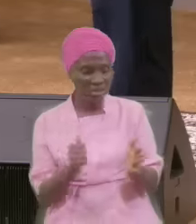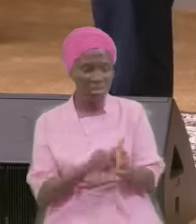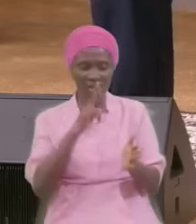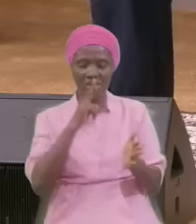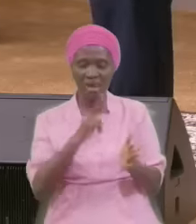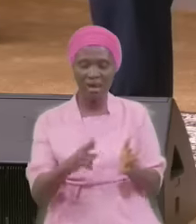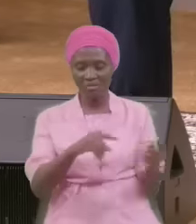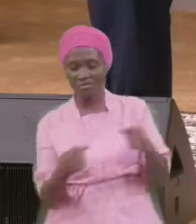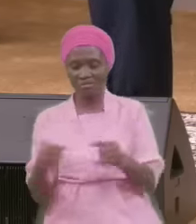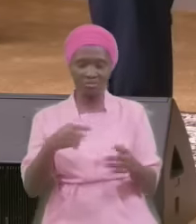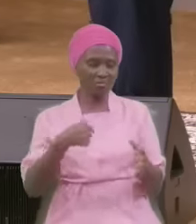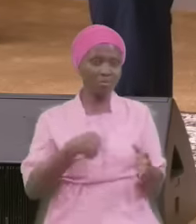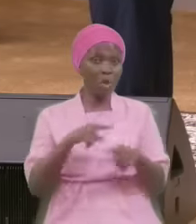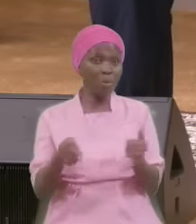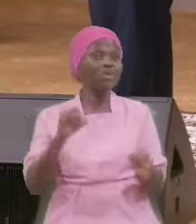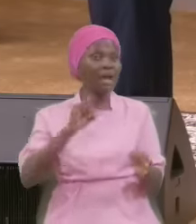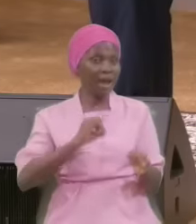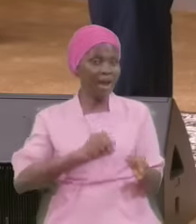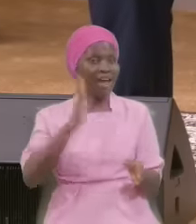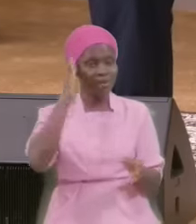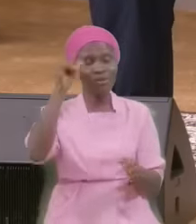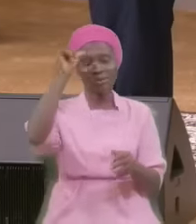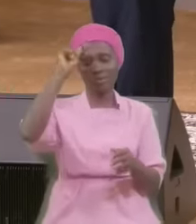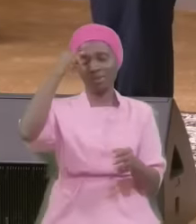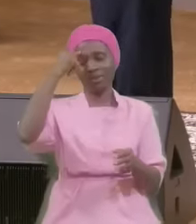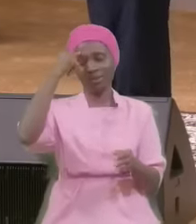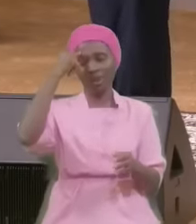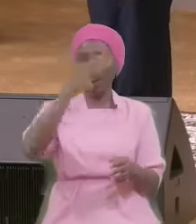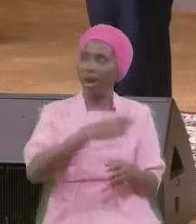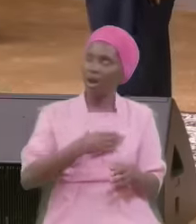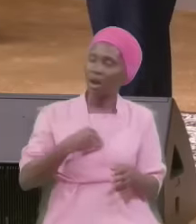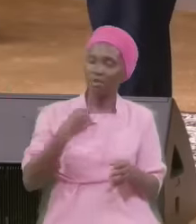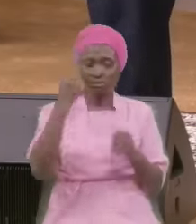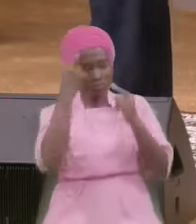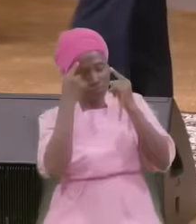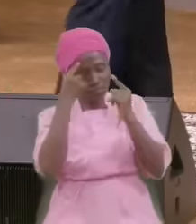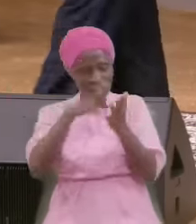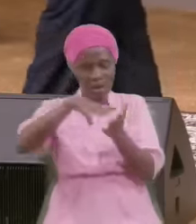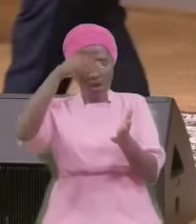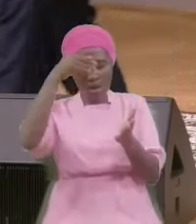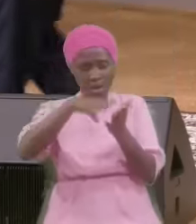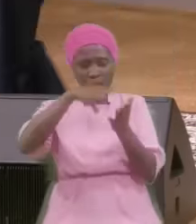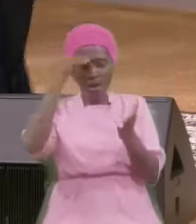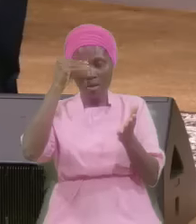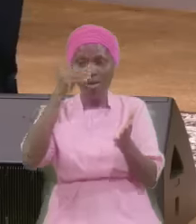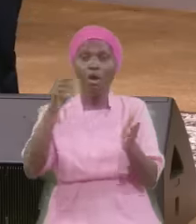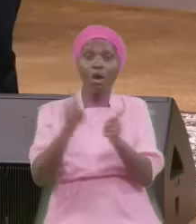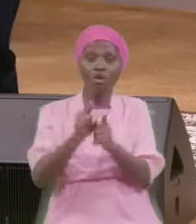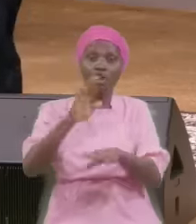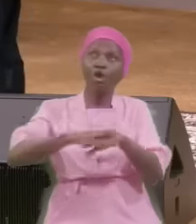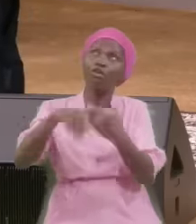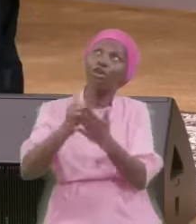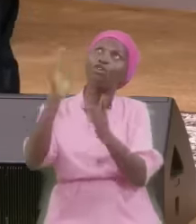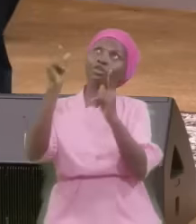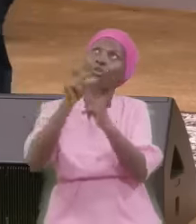But I will think about, I will meditate also on all thy work and talk